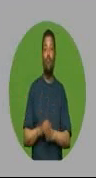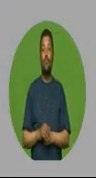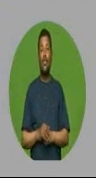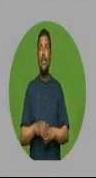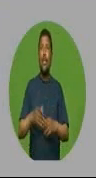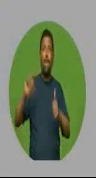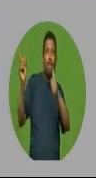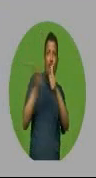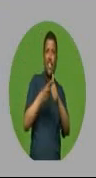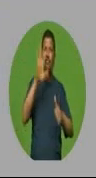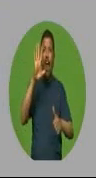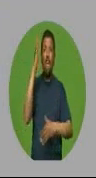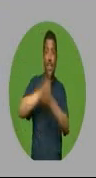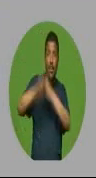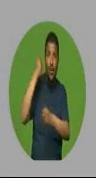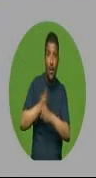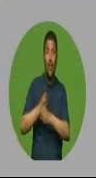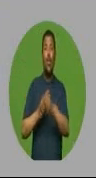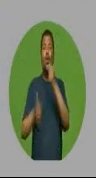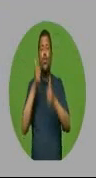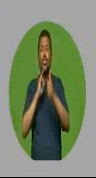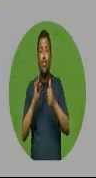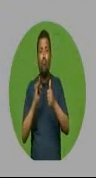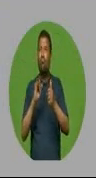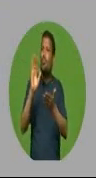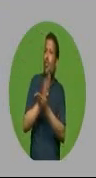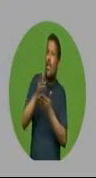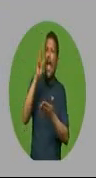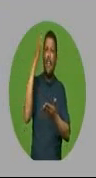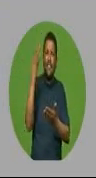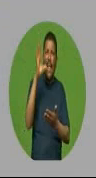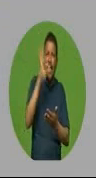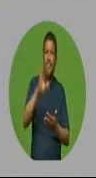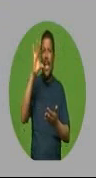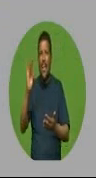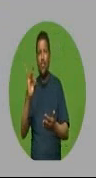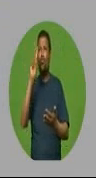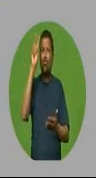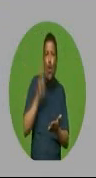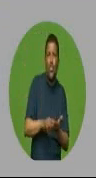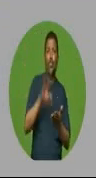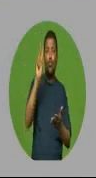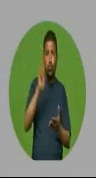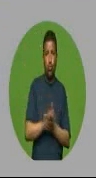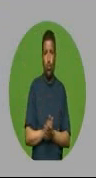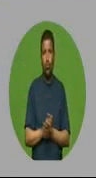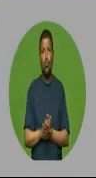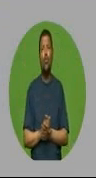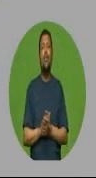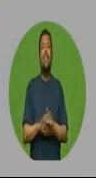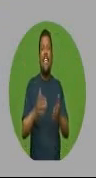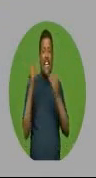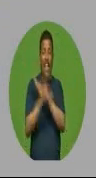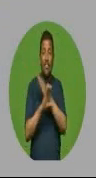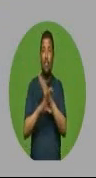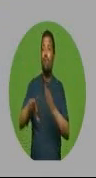In the first 5 years, which is between 1998 and 2002, the